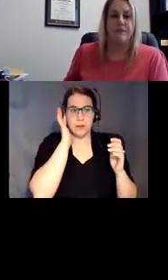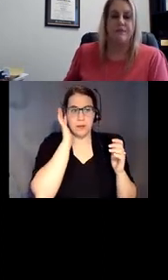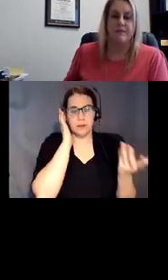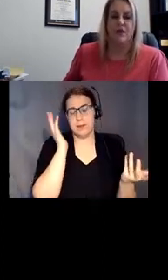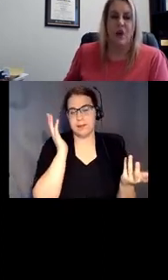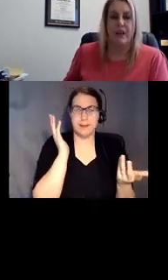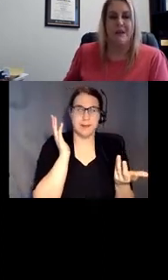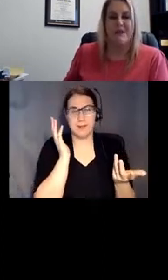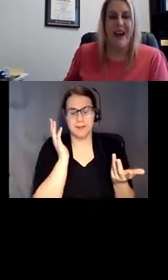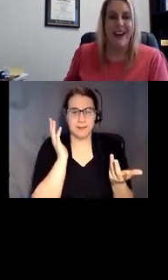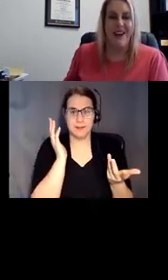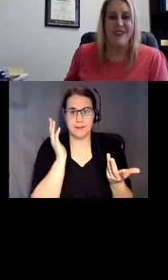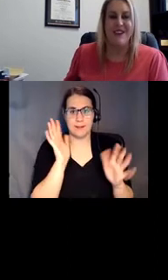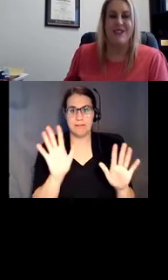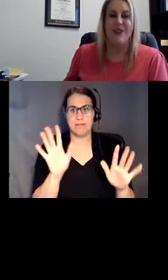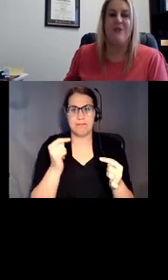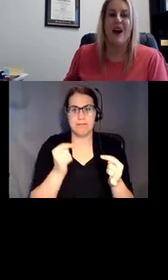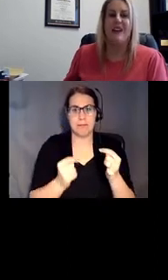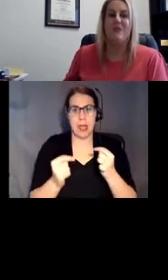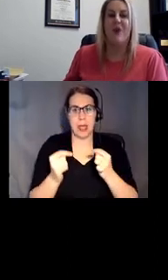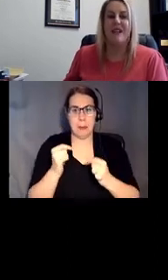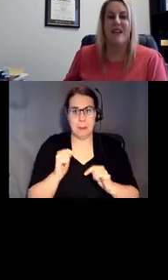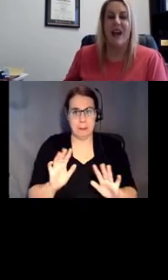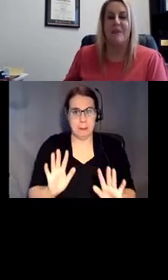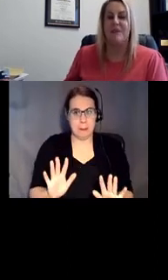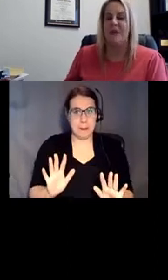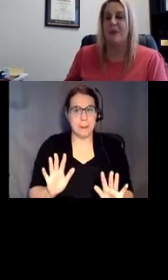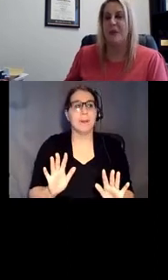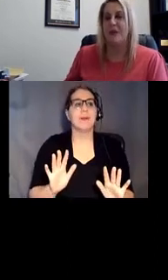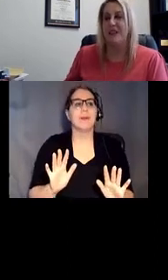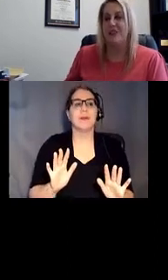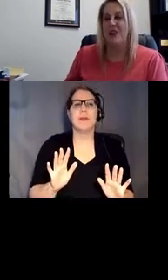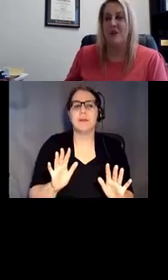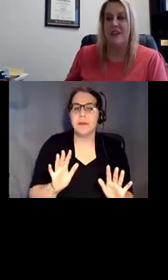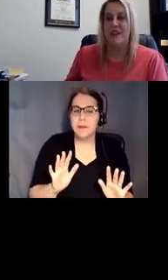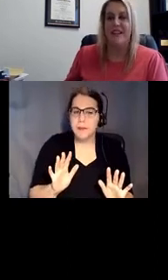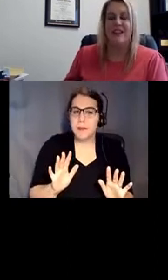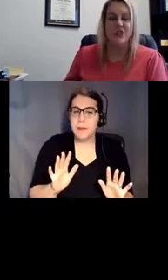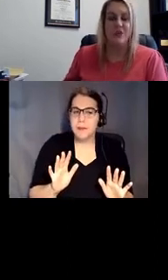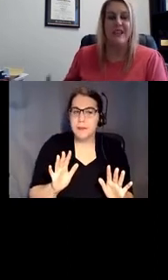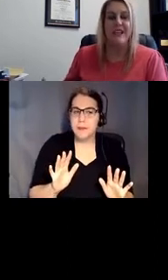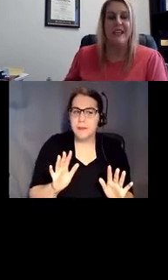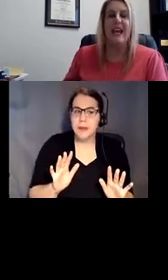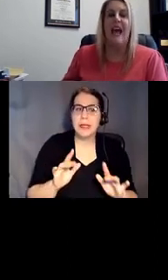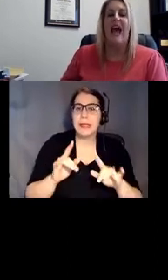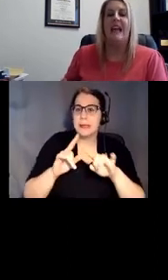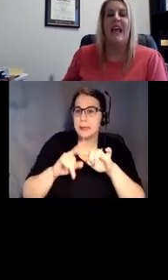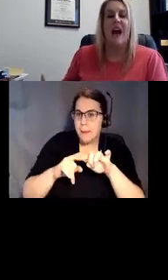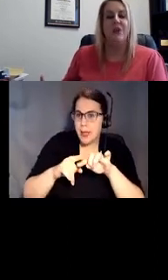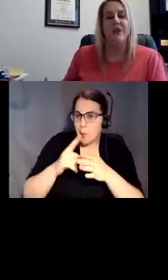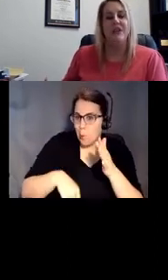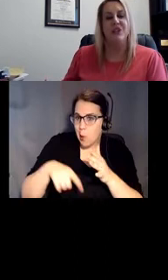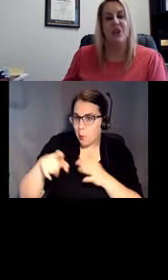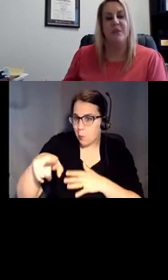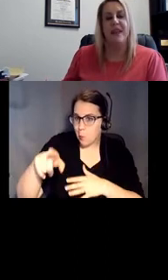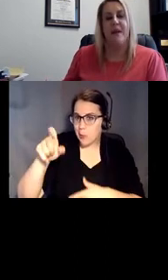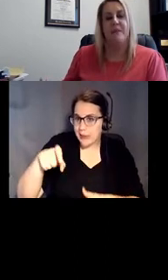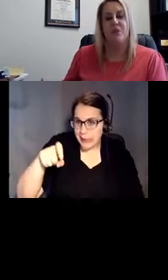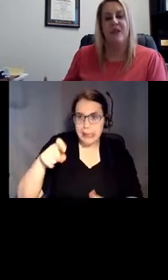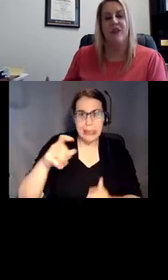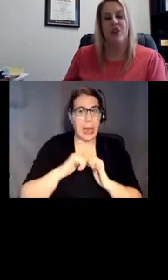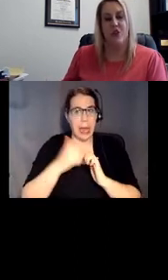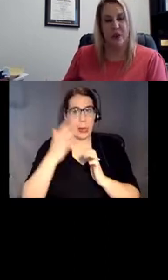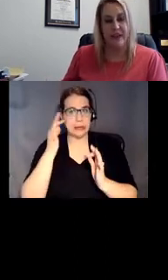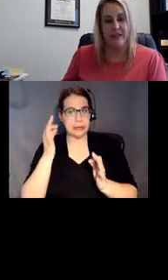Well, sorry, let me back up here. So what type of supplemental needs trust do we need, and how do we determine